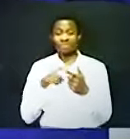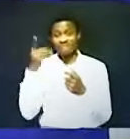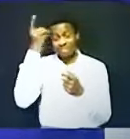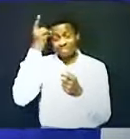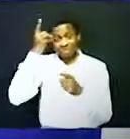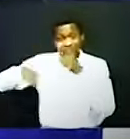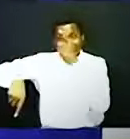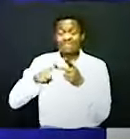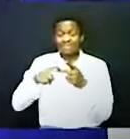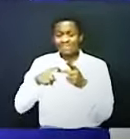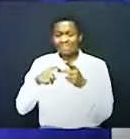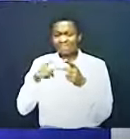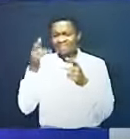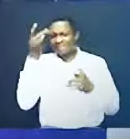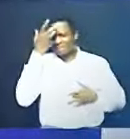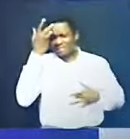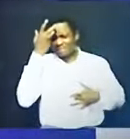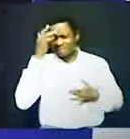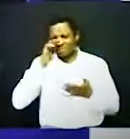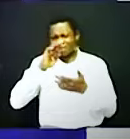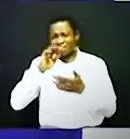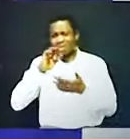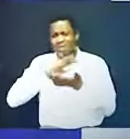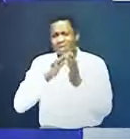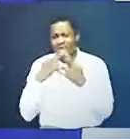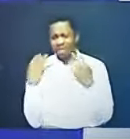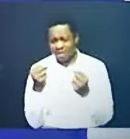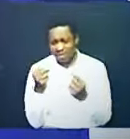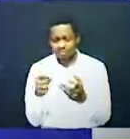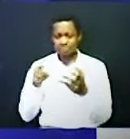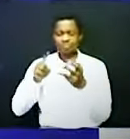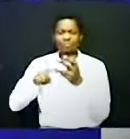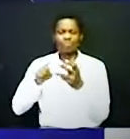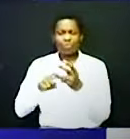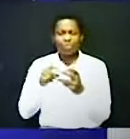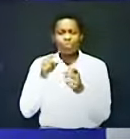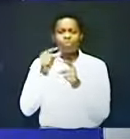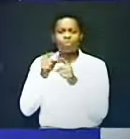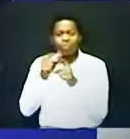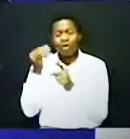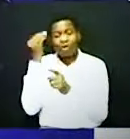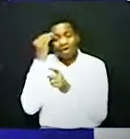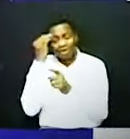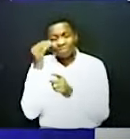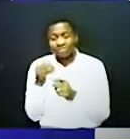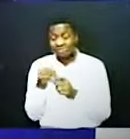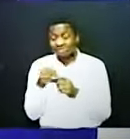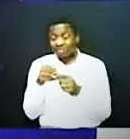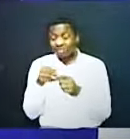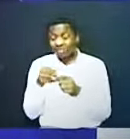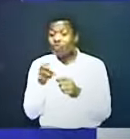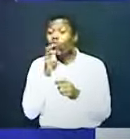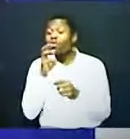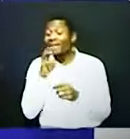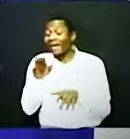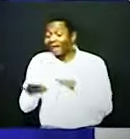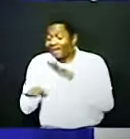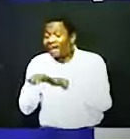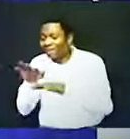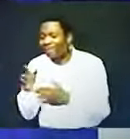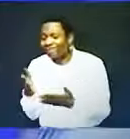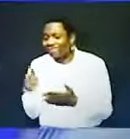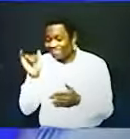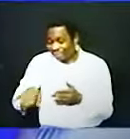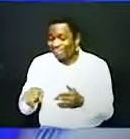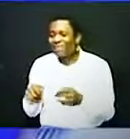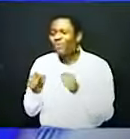healed the sick, he operated in the word of knowledge, he even walked on the water. What gift is that